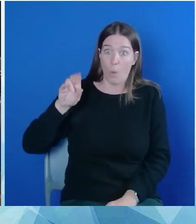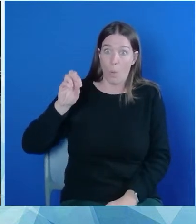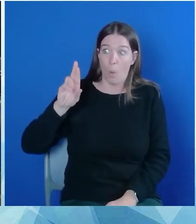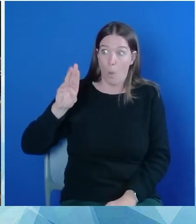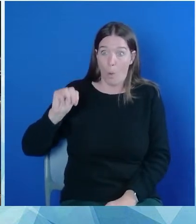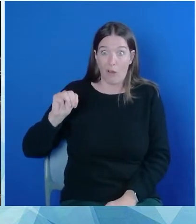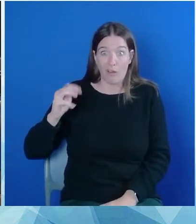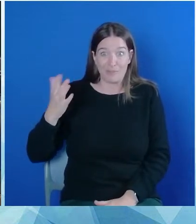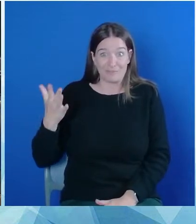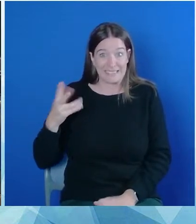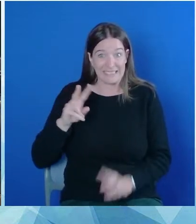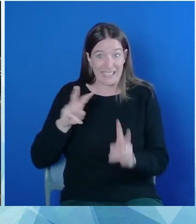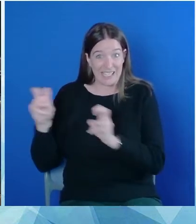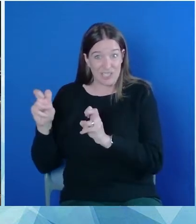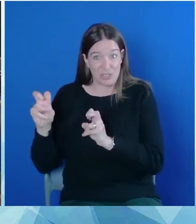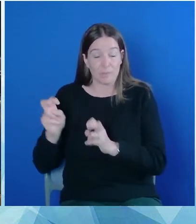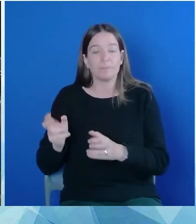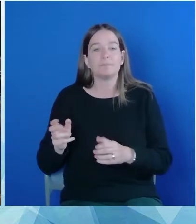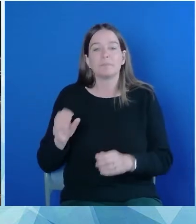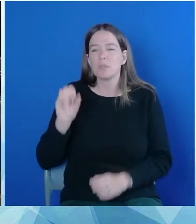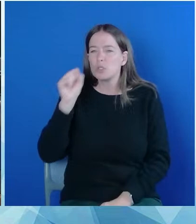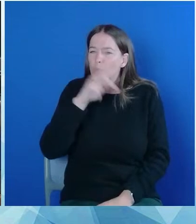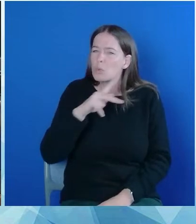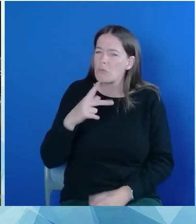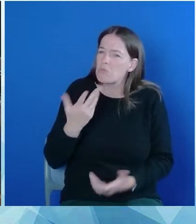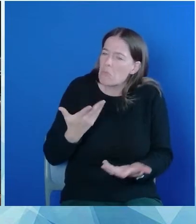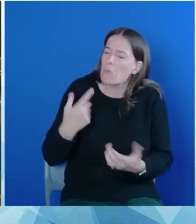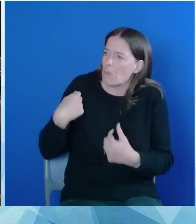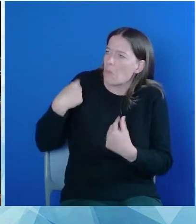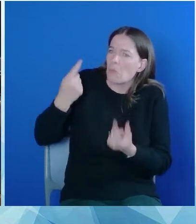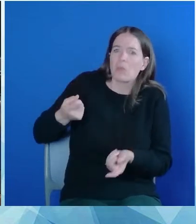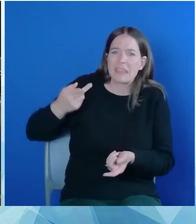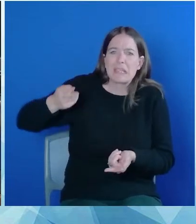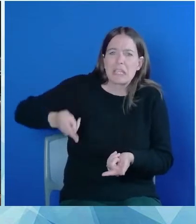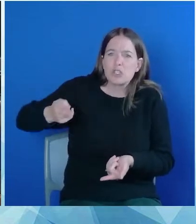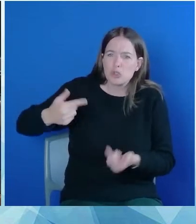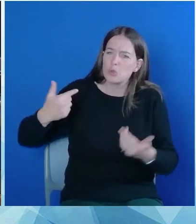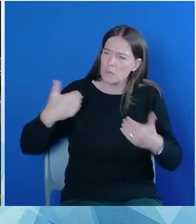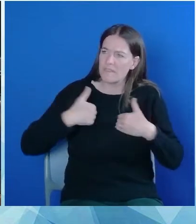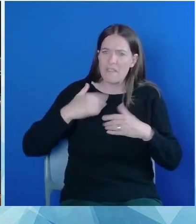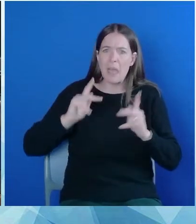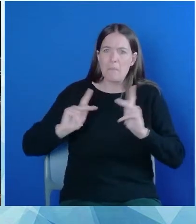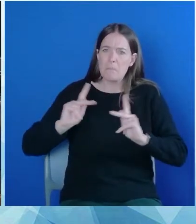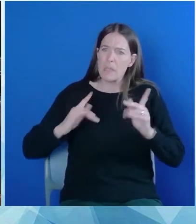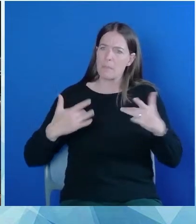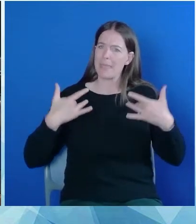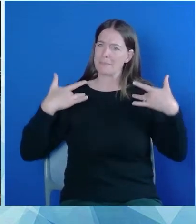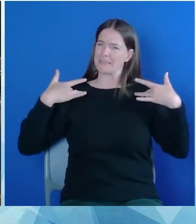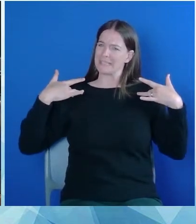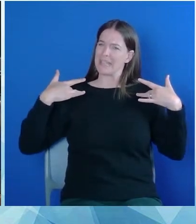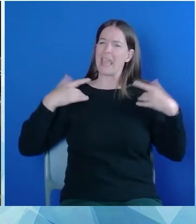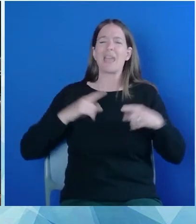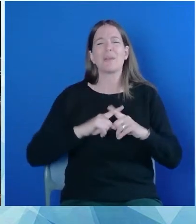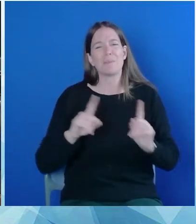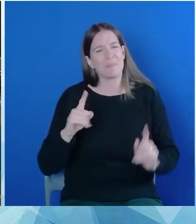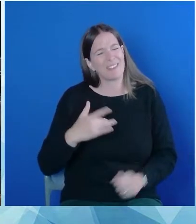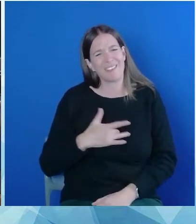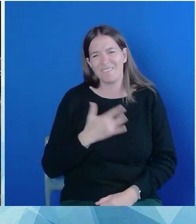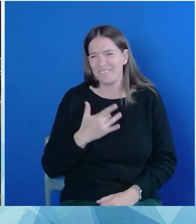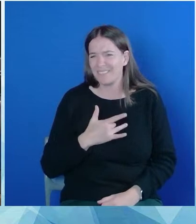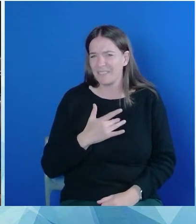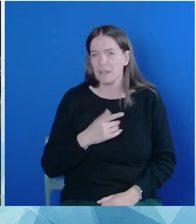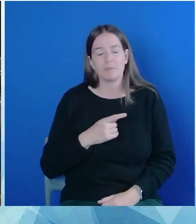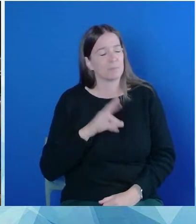had folks abstain from those types of things, and but I still feel it's better if we can have a full